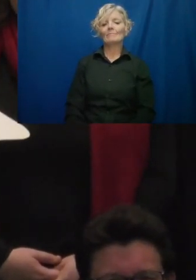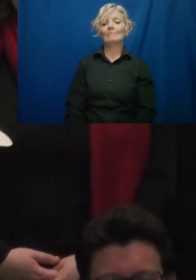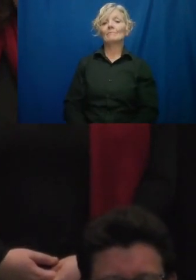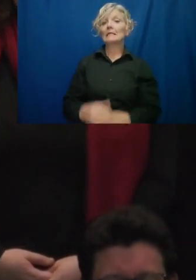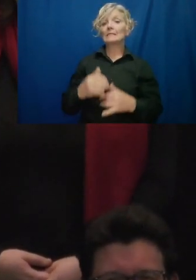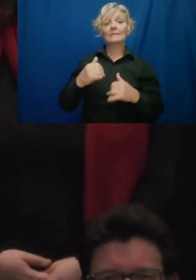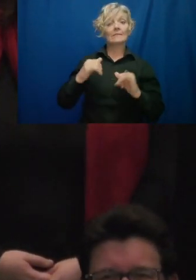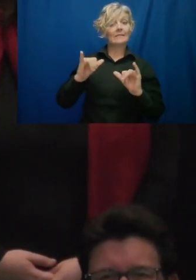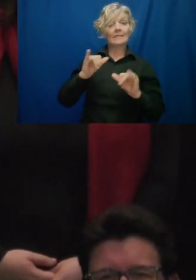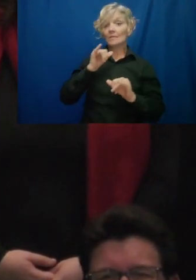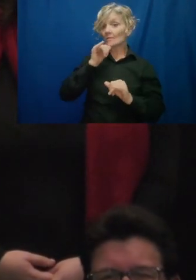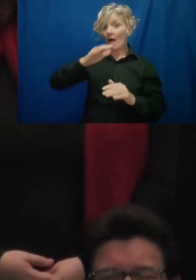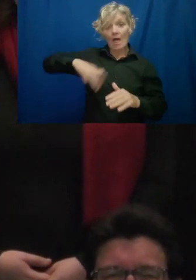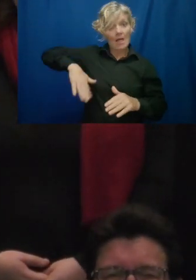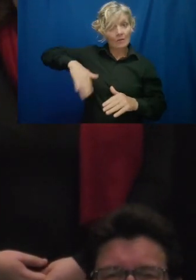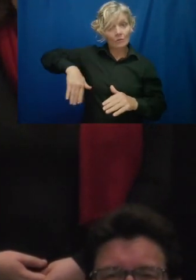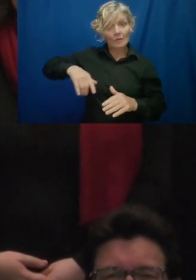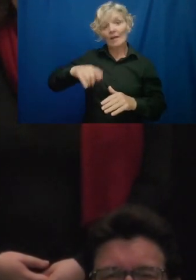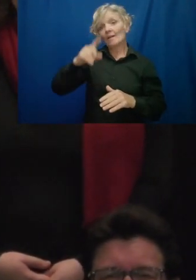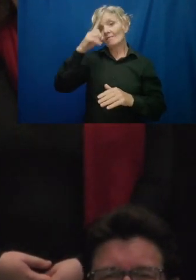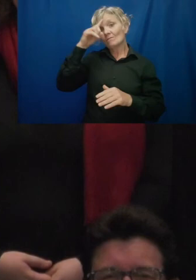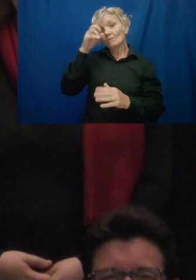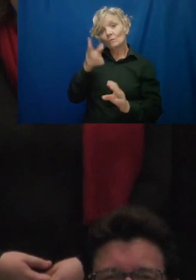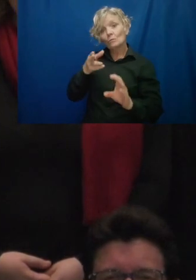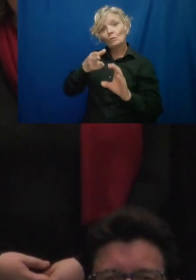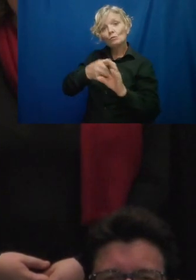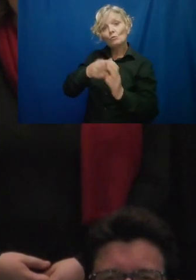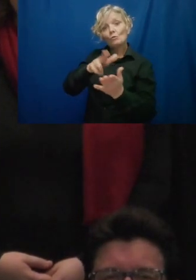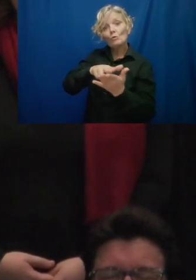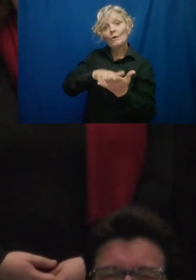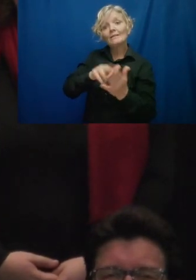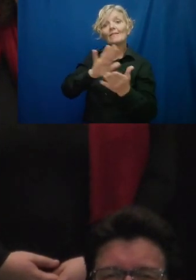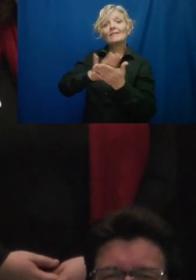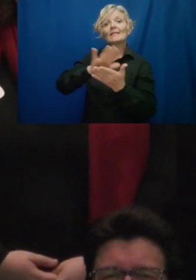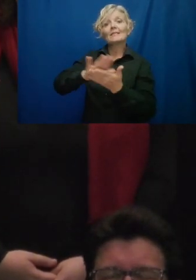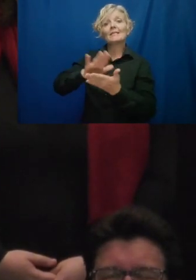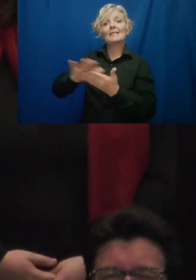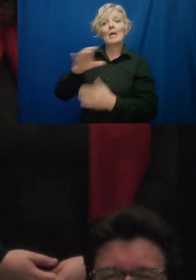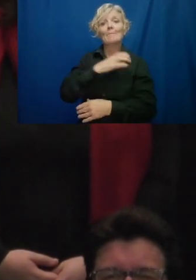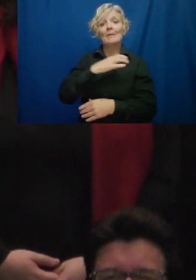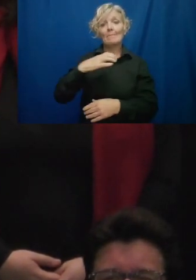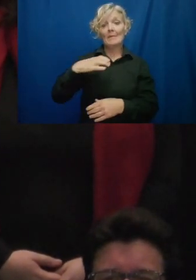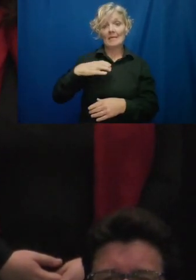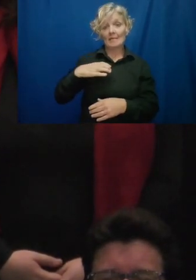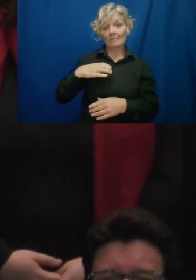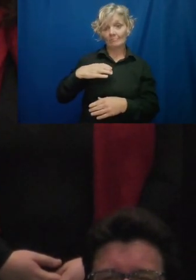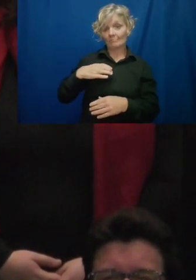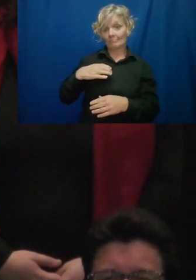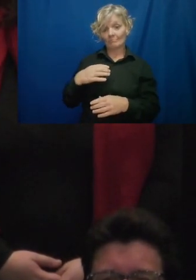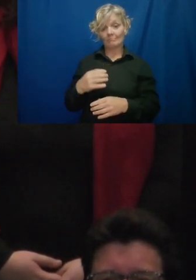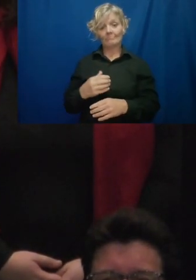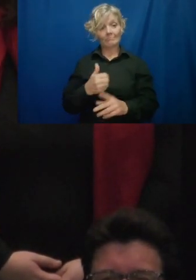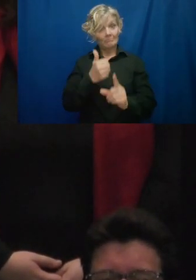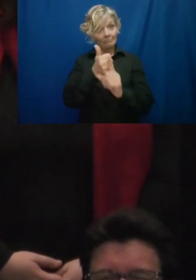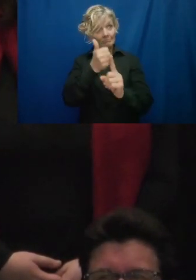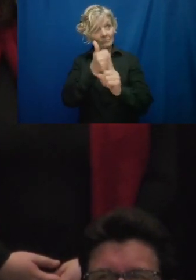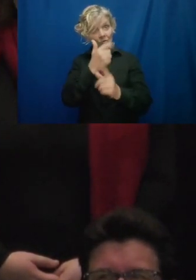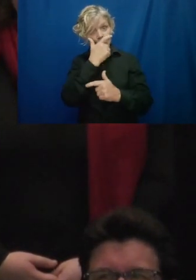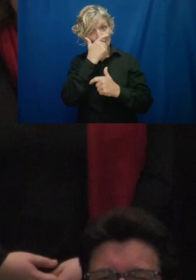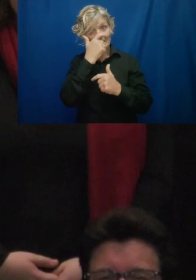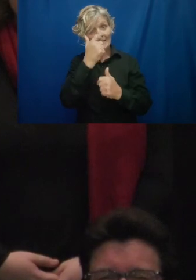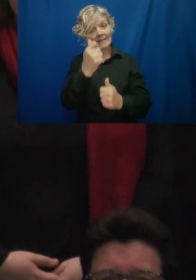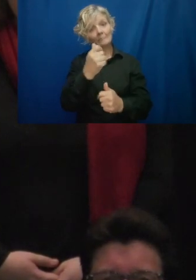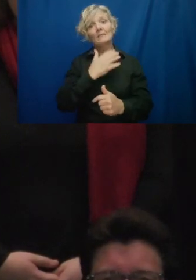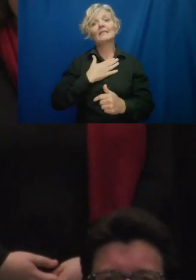It is still not too late to sign up for the cleanup committee. If